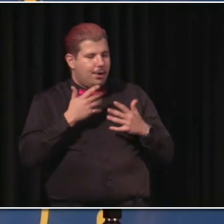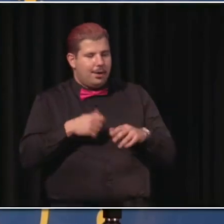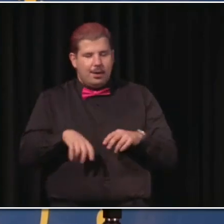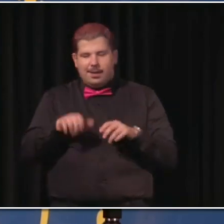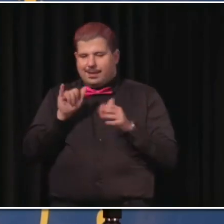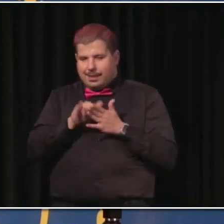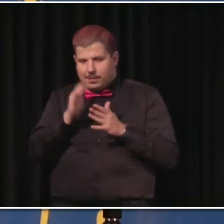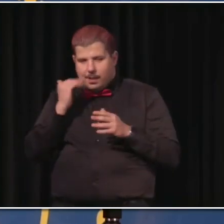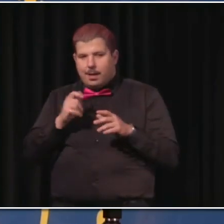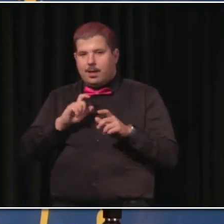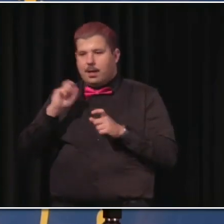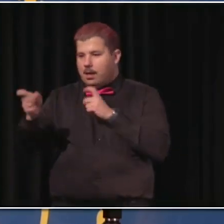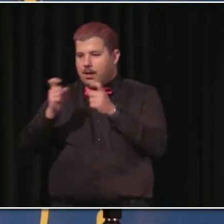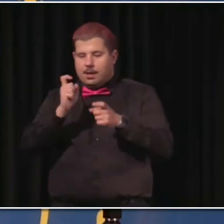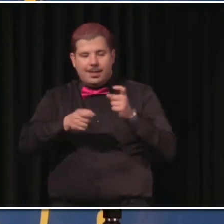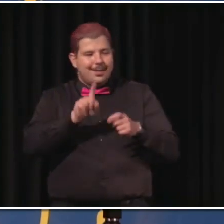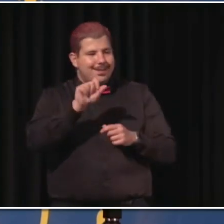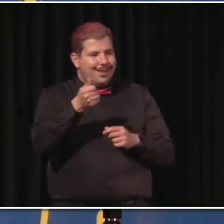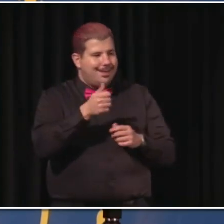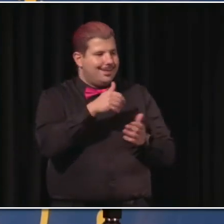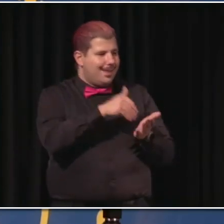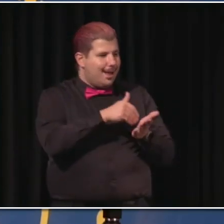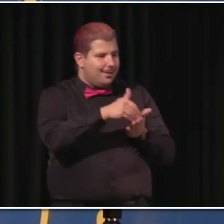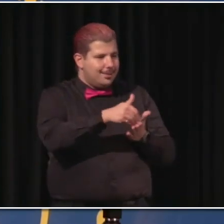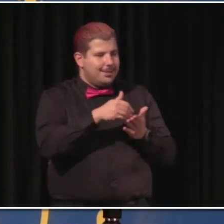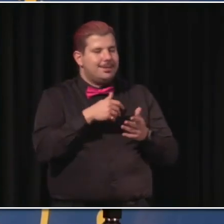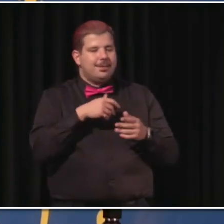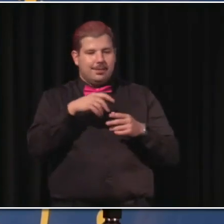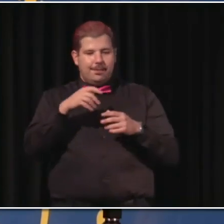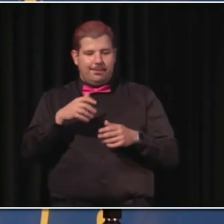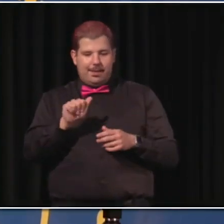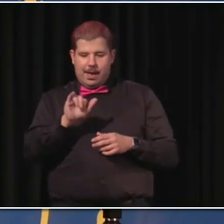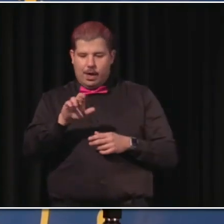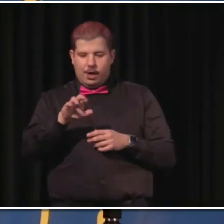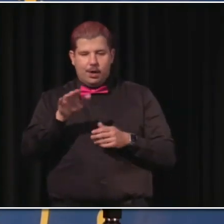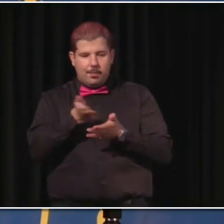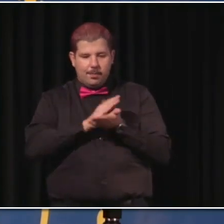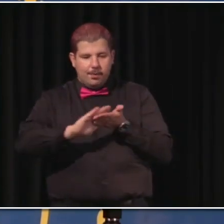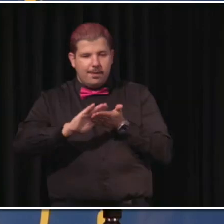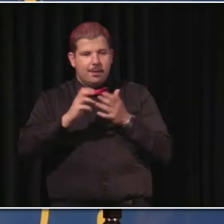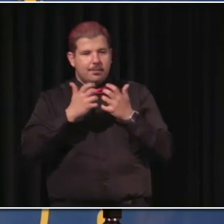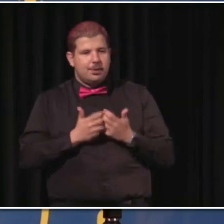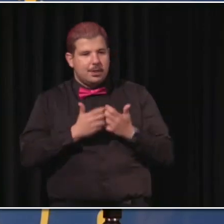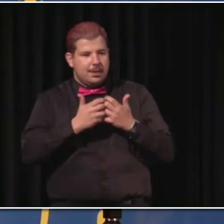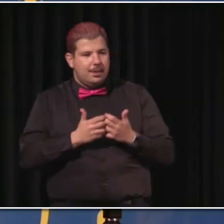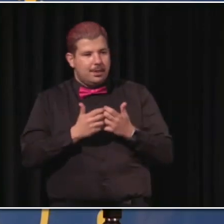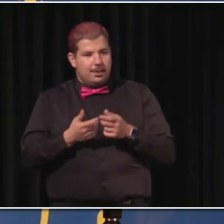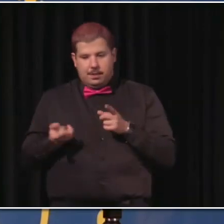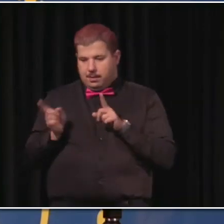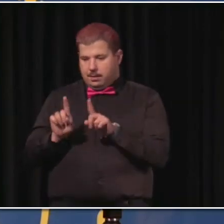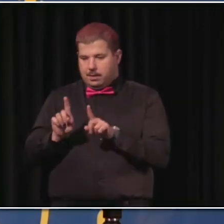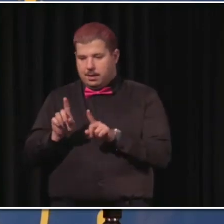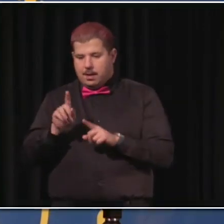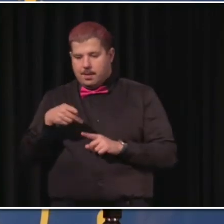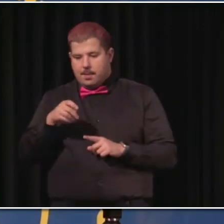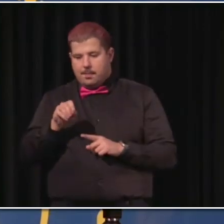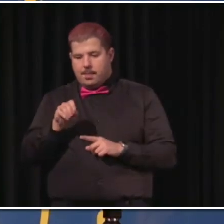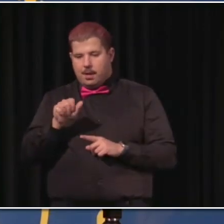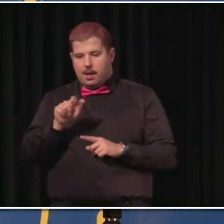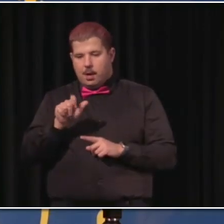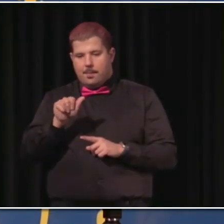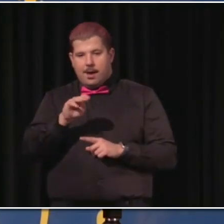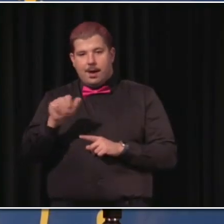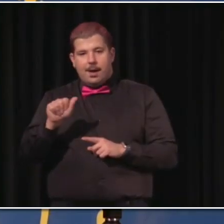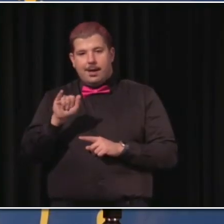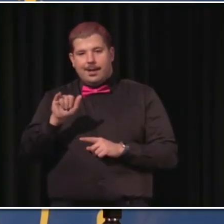of thousands of air purifiers. And that's why I led the push alongside Imperial Beach Mayor Paloma Aguirre to get